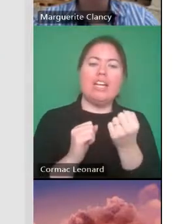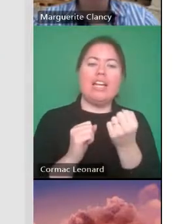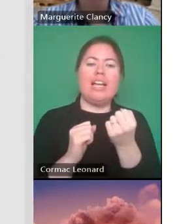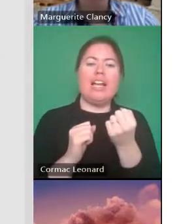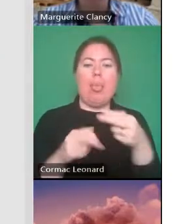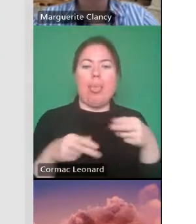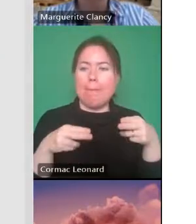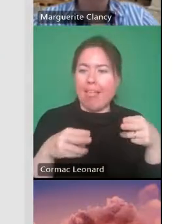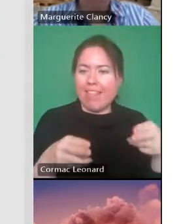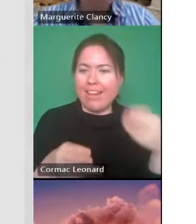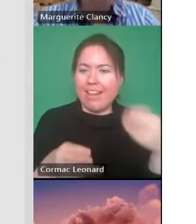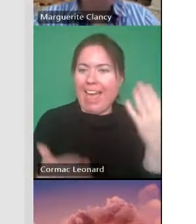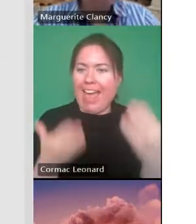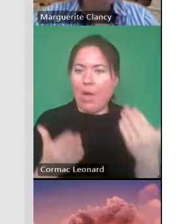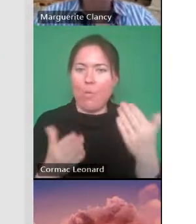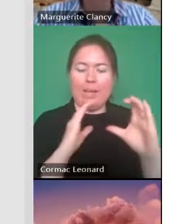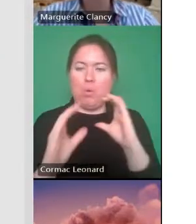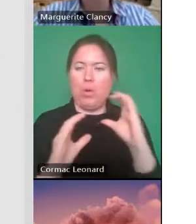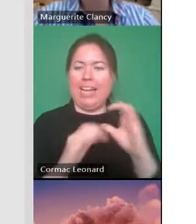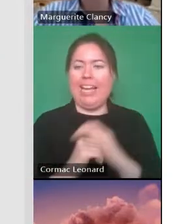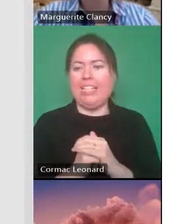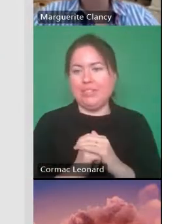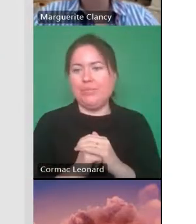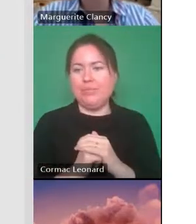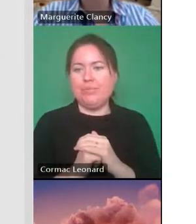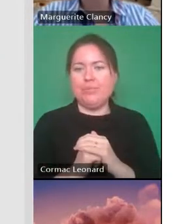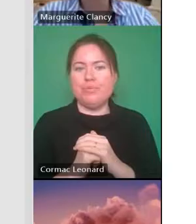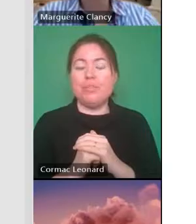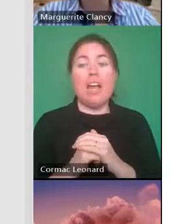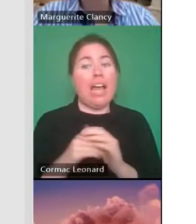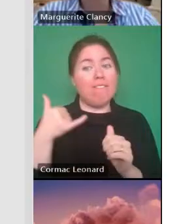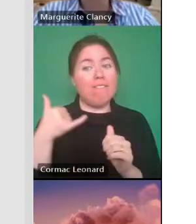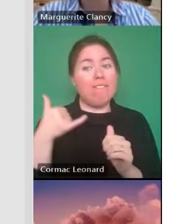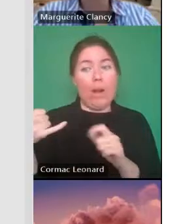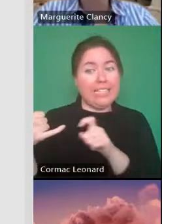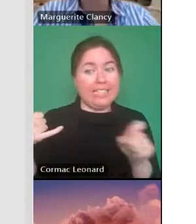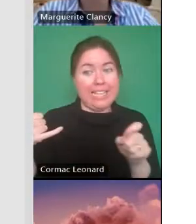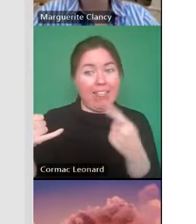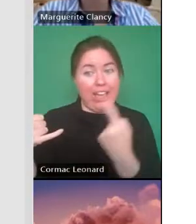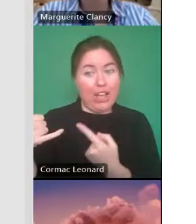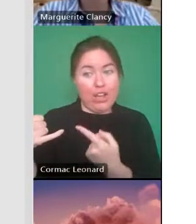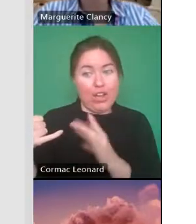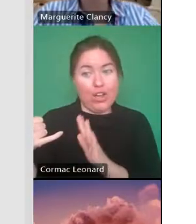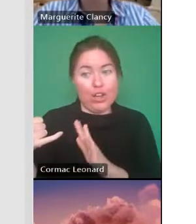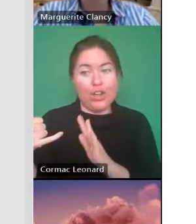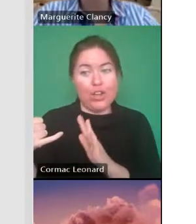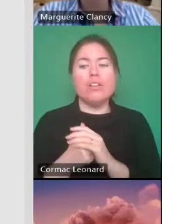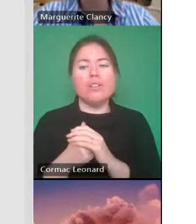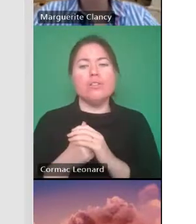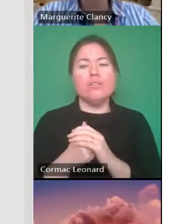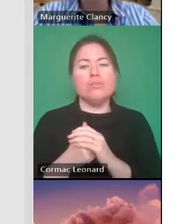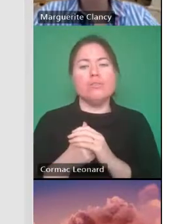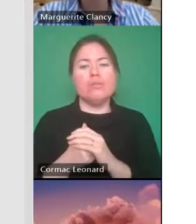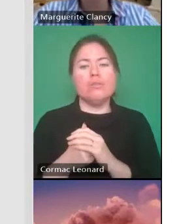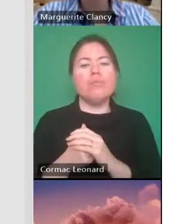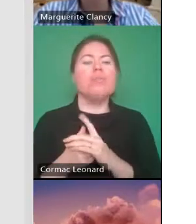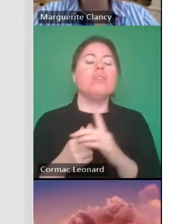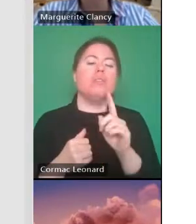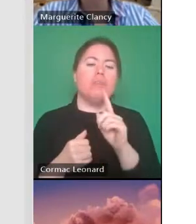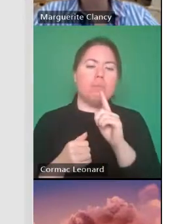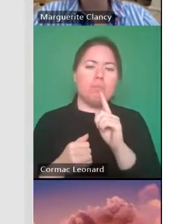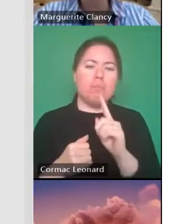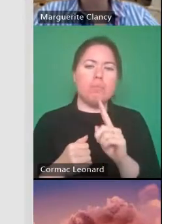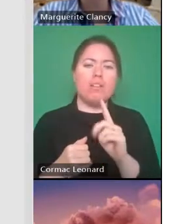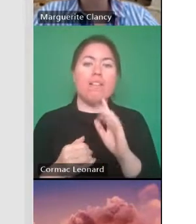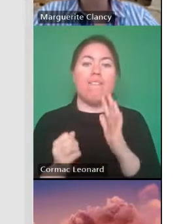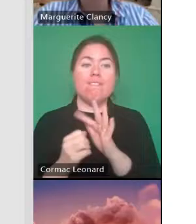the method of communication. As I said, the phone lines still remain open. and that's really important. However,